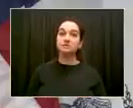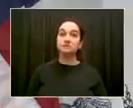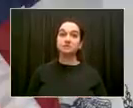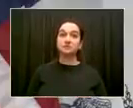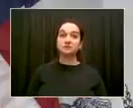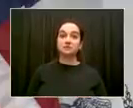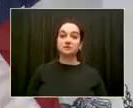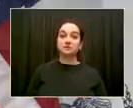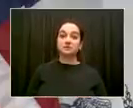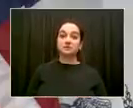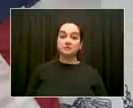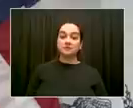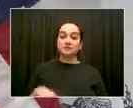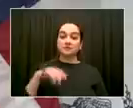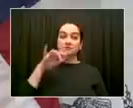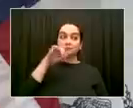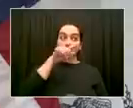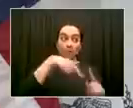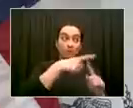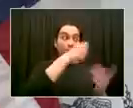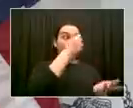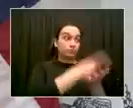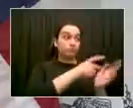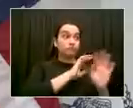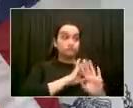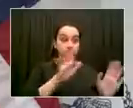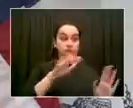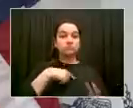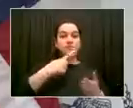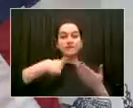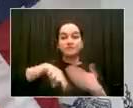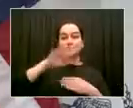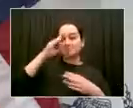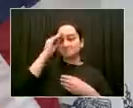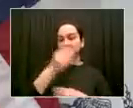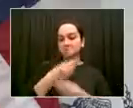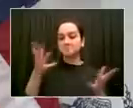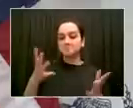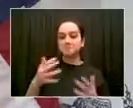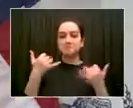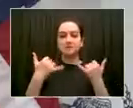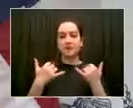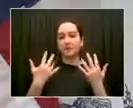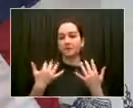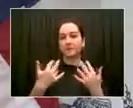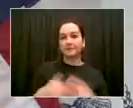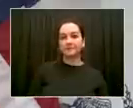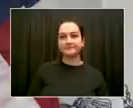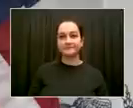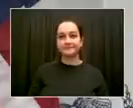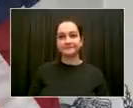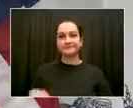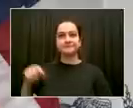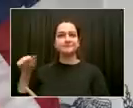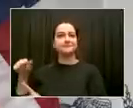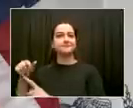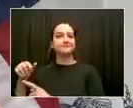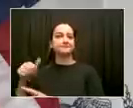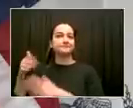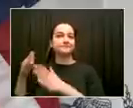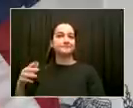Go ahead. Next is Kristen from the Staten Island Advance. Good morning, Mr. Mayor. How are you? Good, Kristen. How you